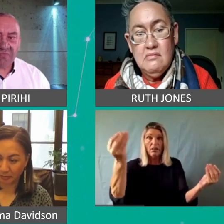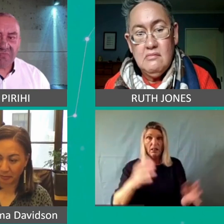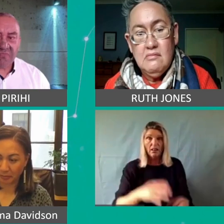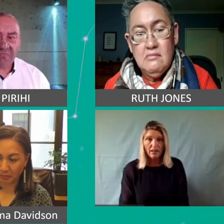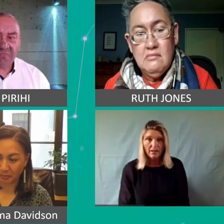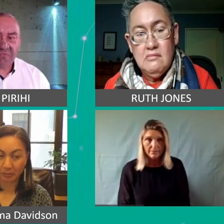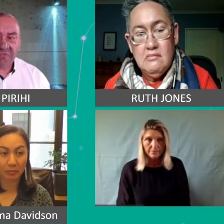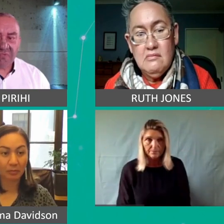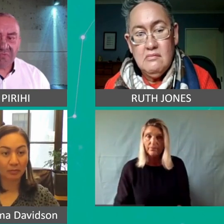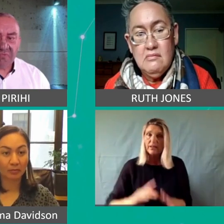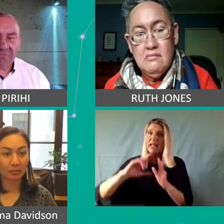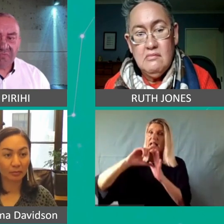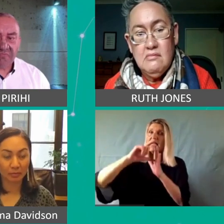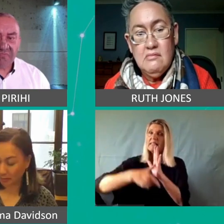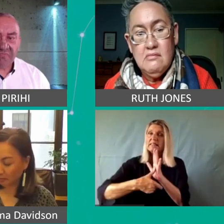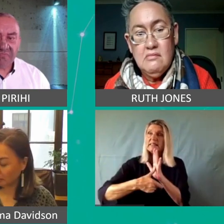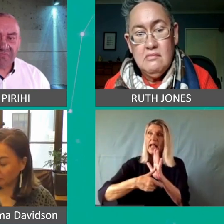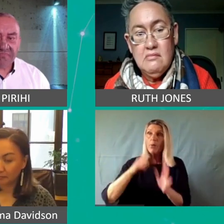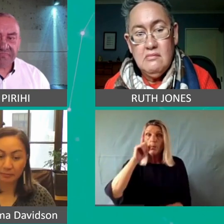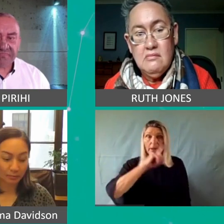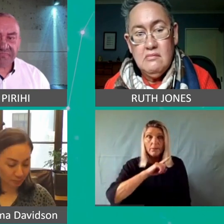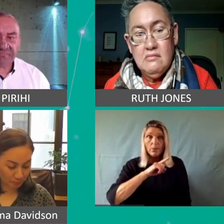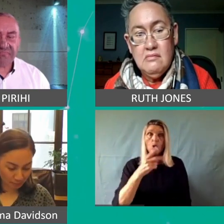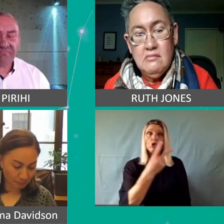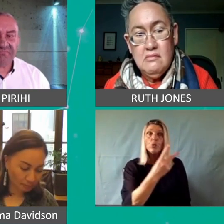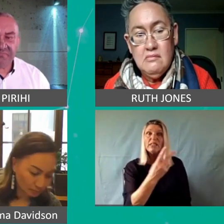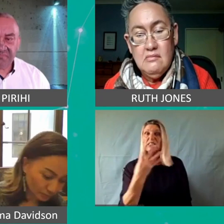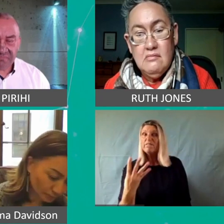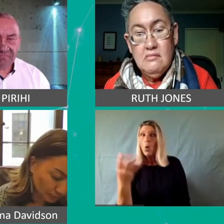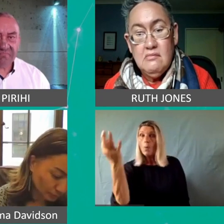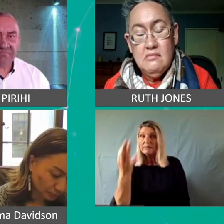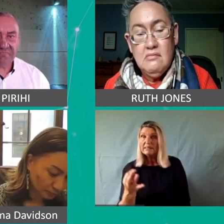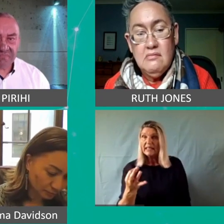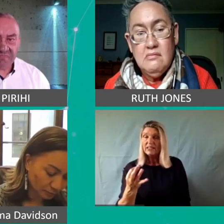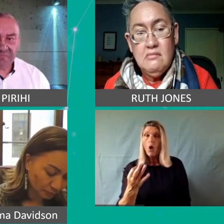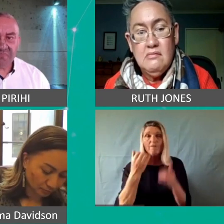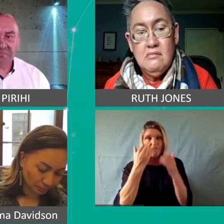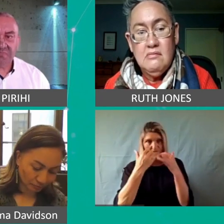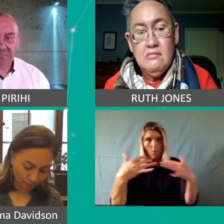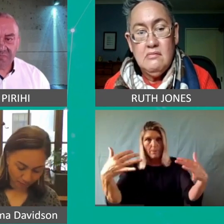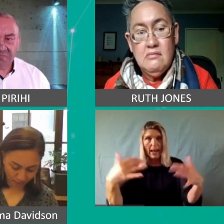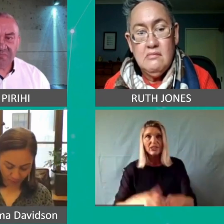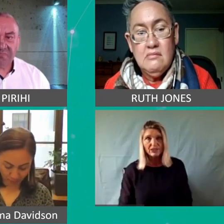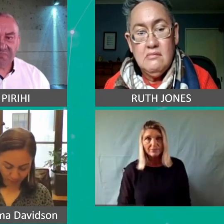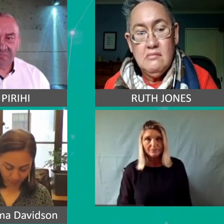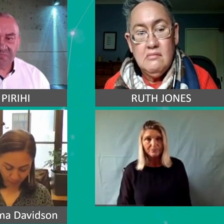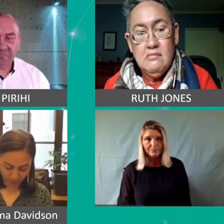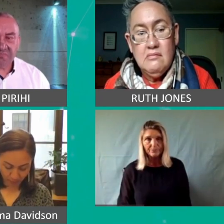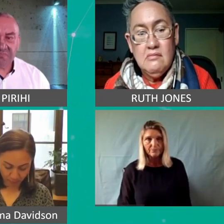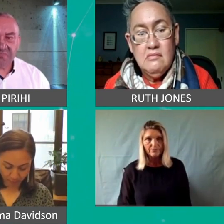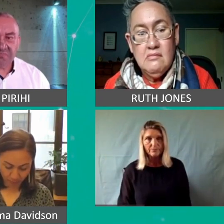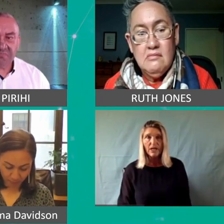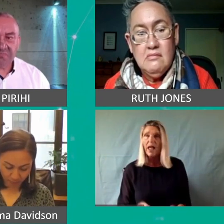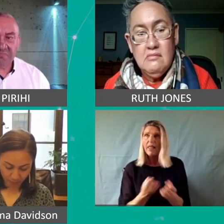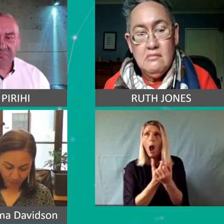Disabled people are 24% of the population. There's a whole lot of us who are here